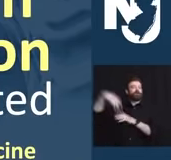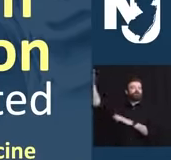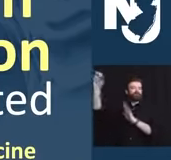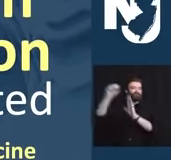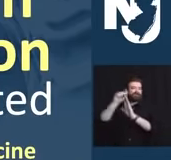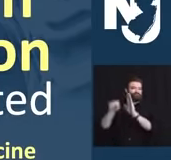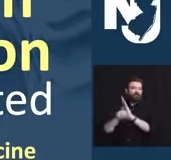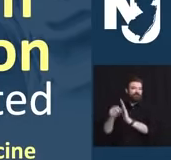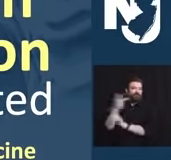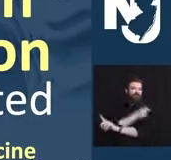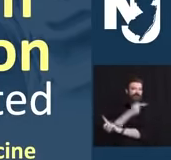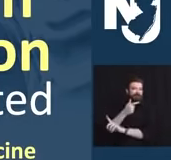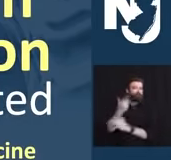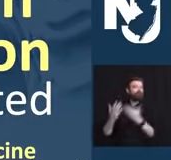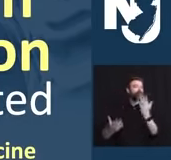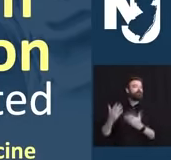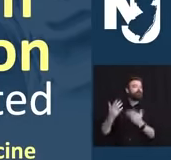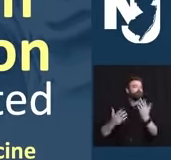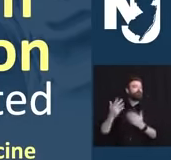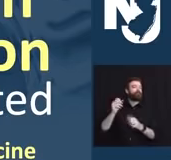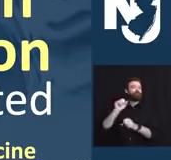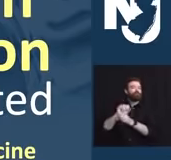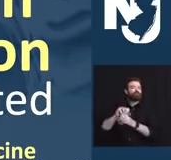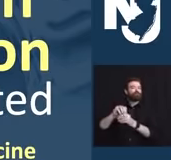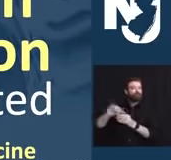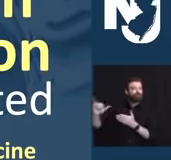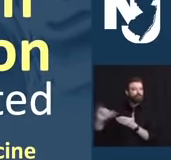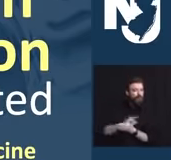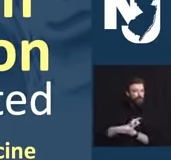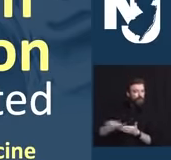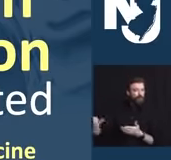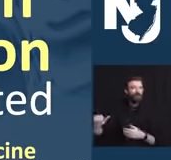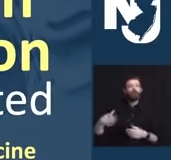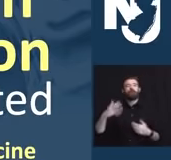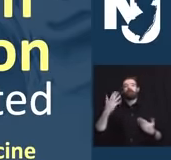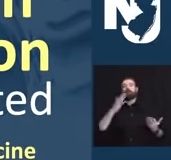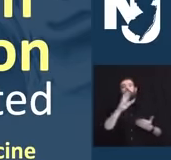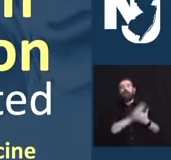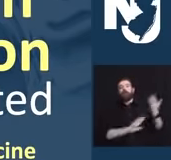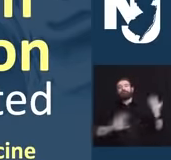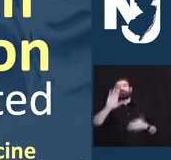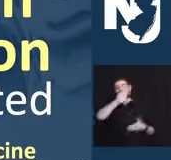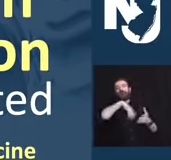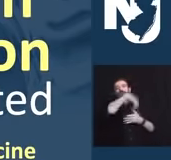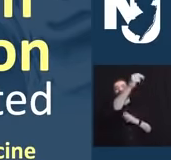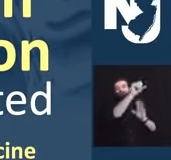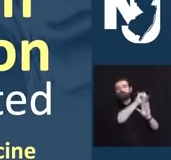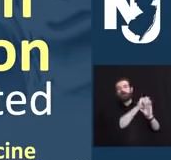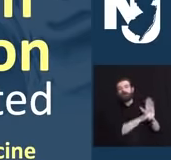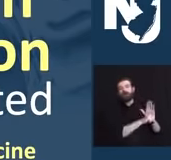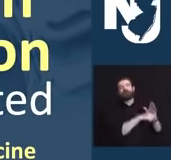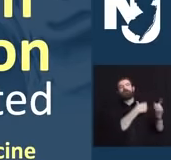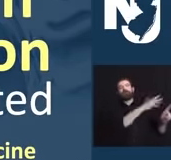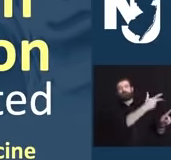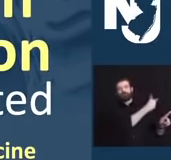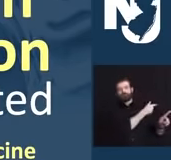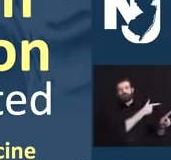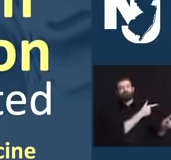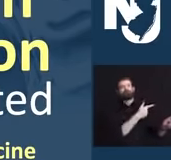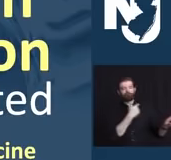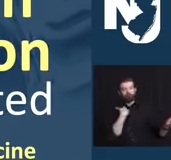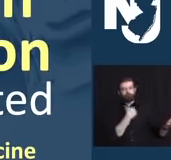got a second home somewhere, you're in college somewhere, I know you'll go through that. So when we add them to the